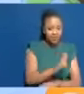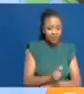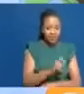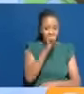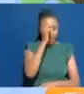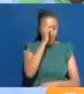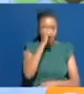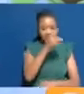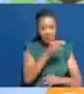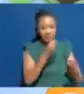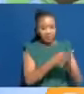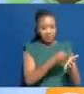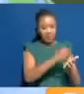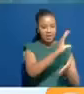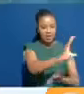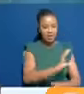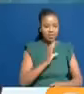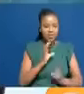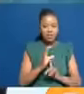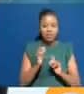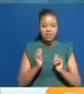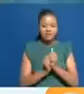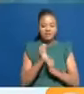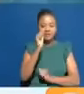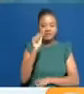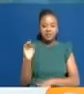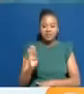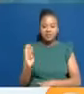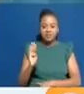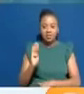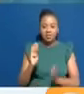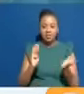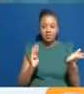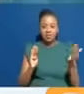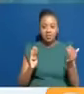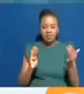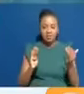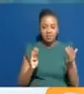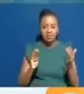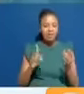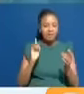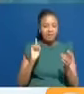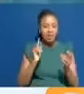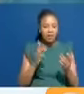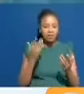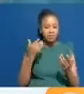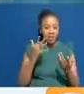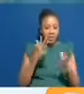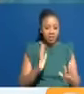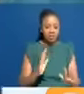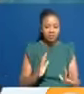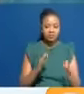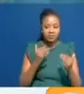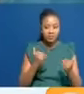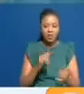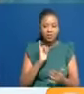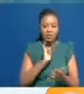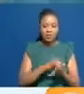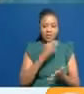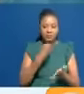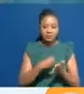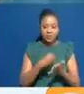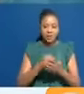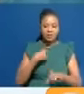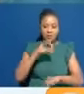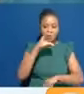financiers. Pesa karibu billion 15 ambayo ilikuwa imepotea. Tasa hiyo pesa